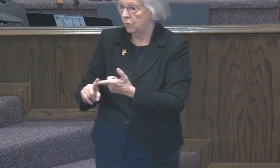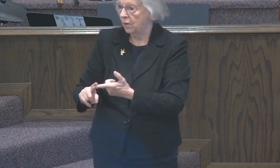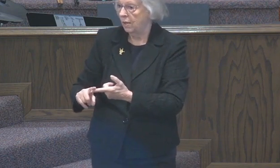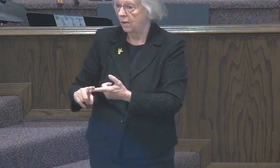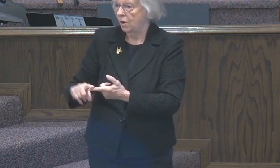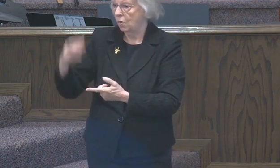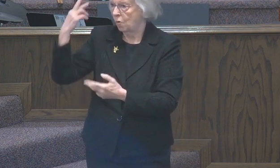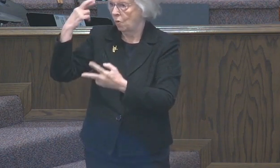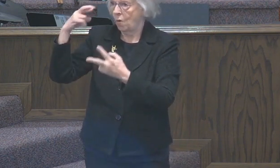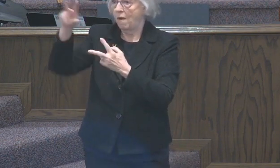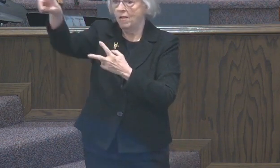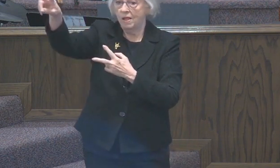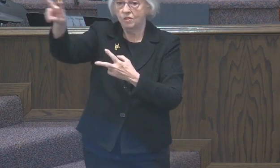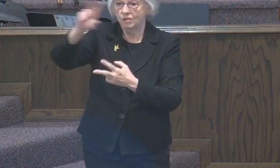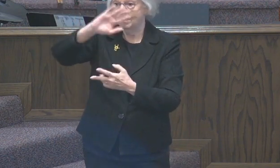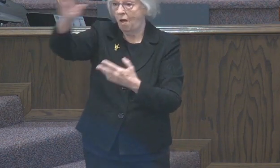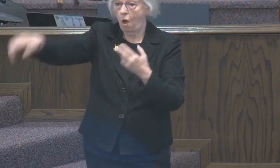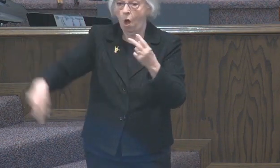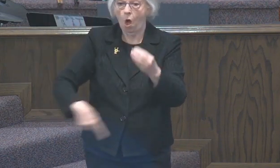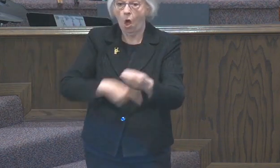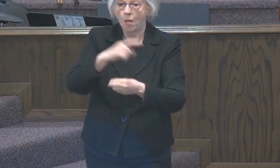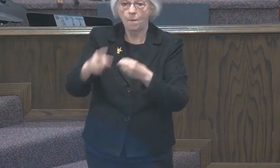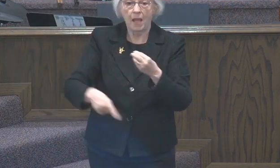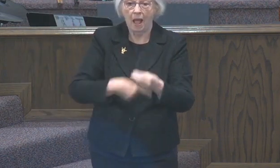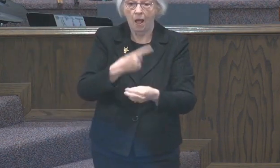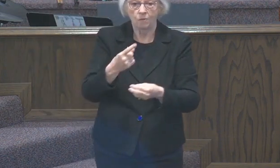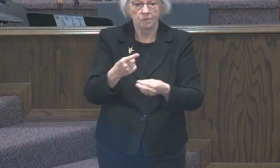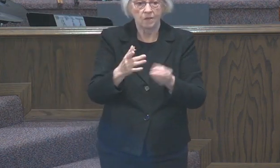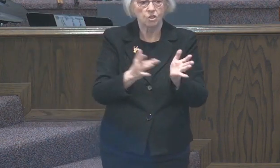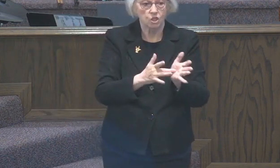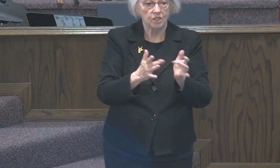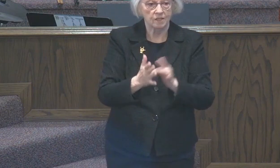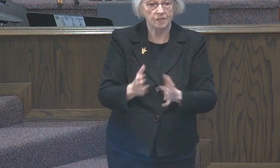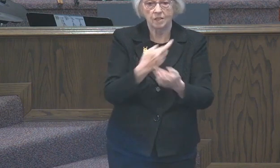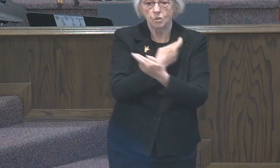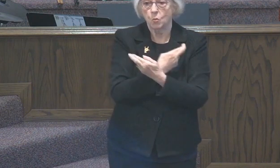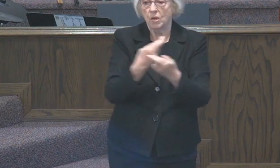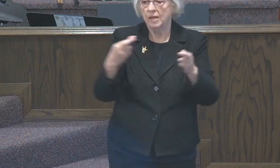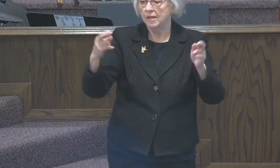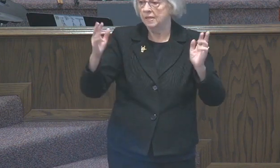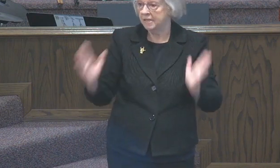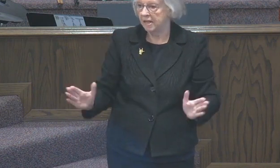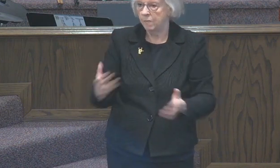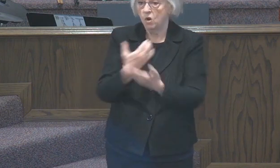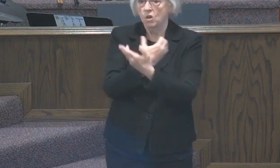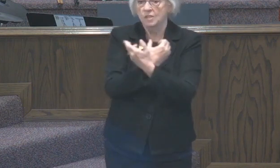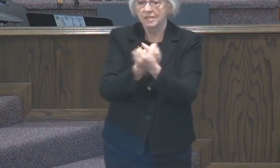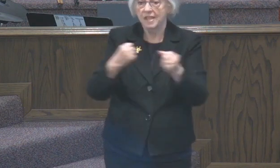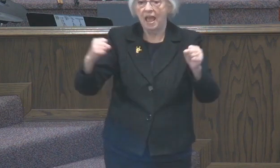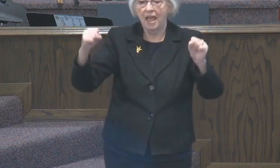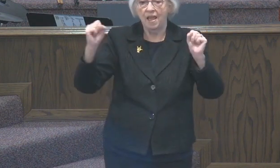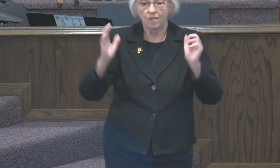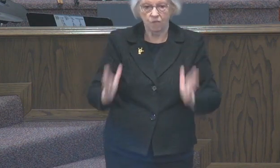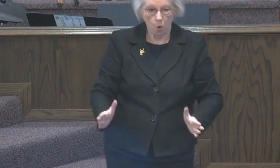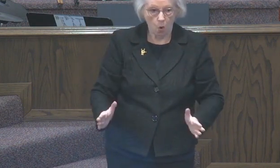But as we read, if we were to just read through that, there are some difficult places that we would get if we